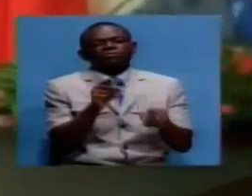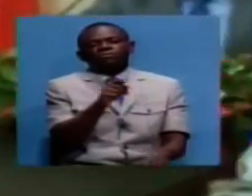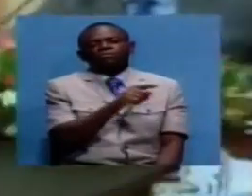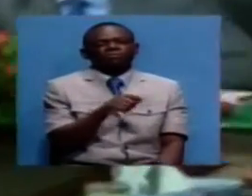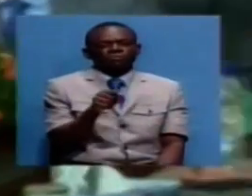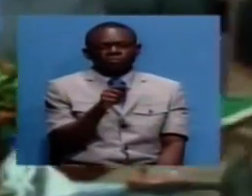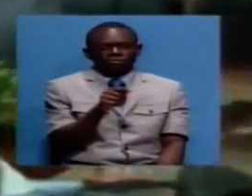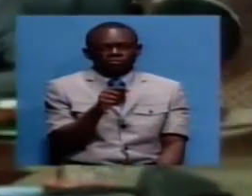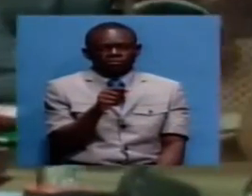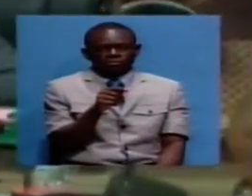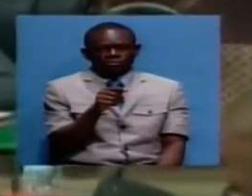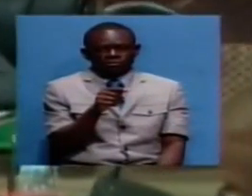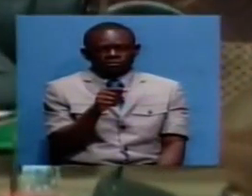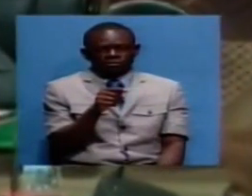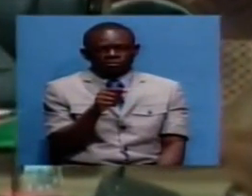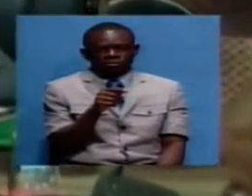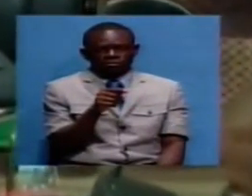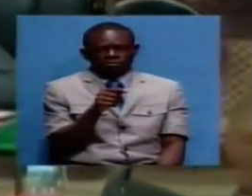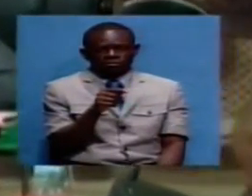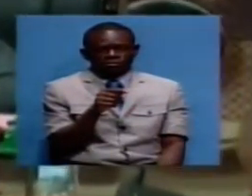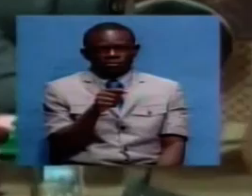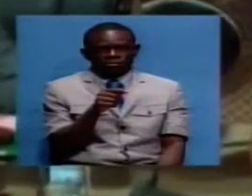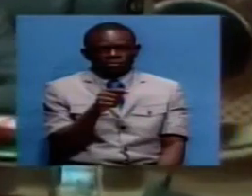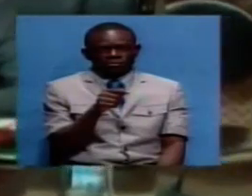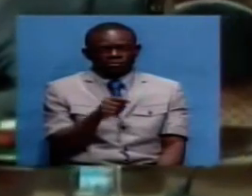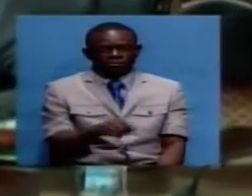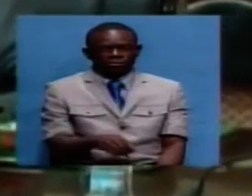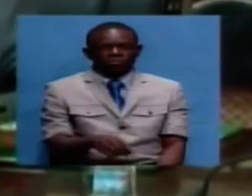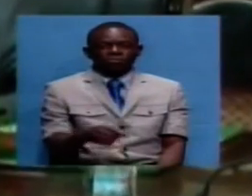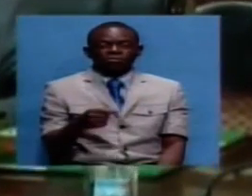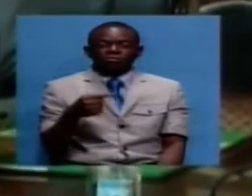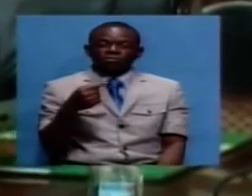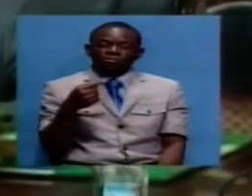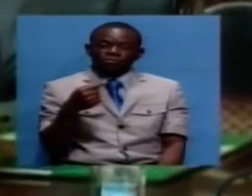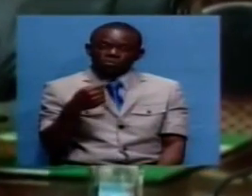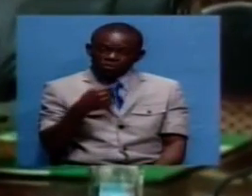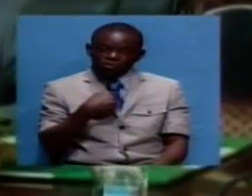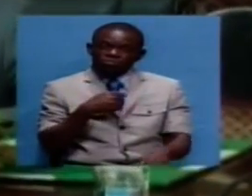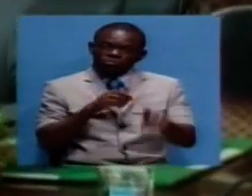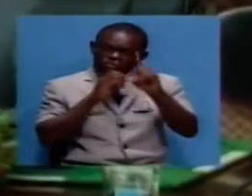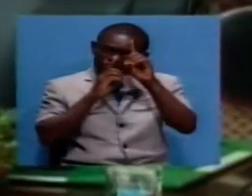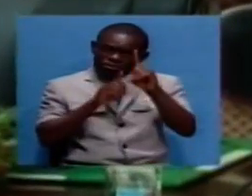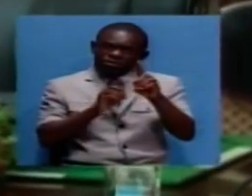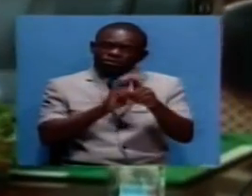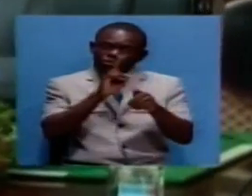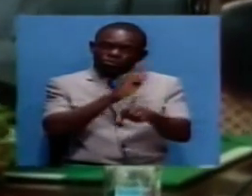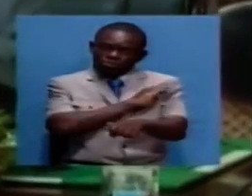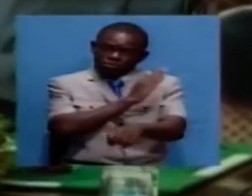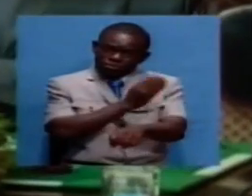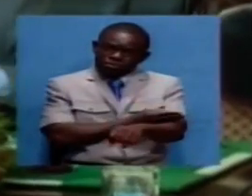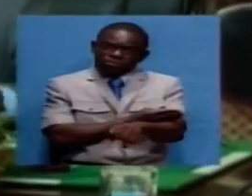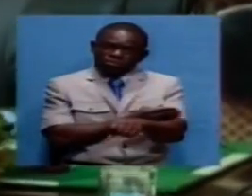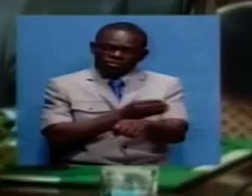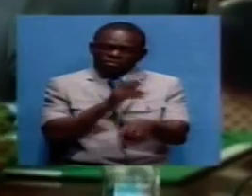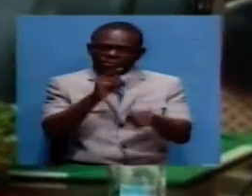Those who have been following the reasons why I called for that proclamation will agree with me that things have been